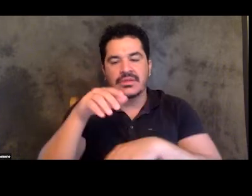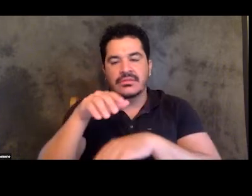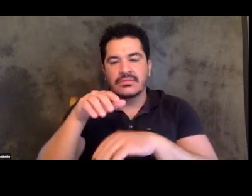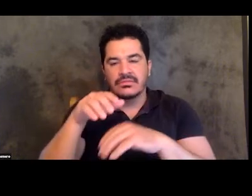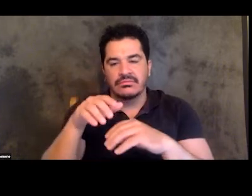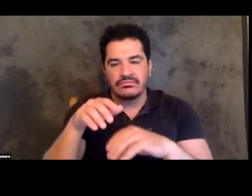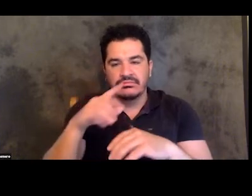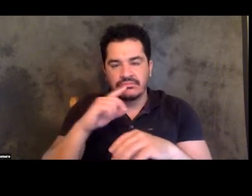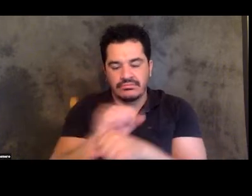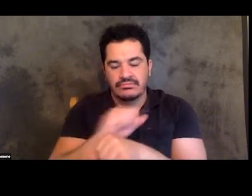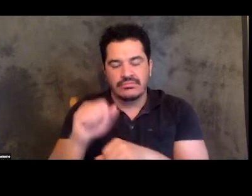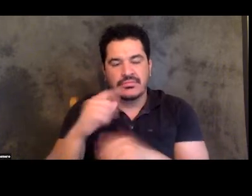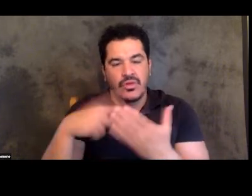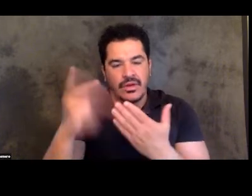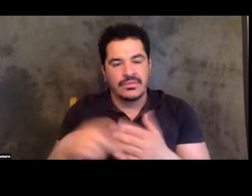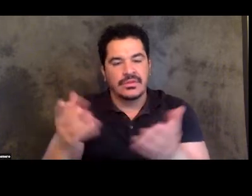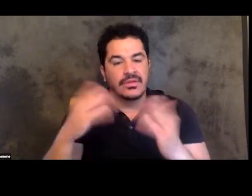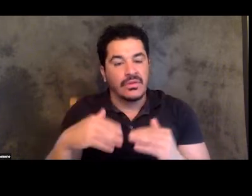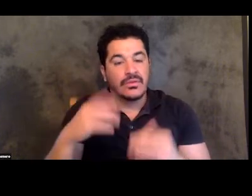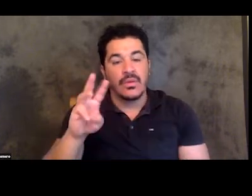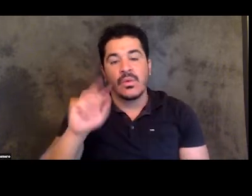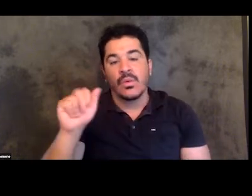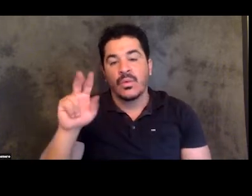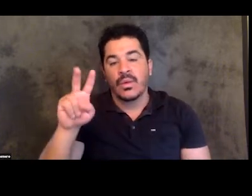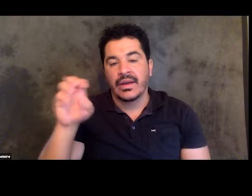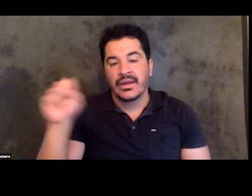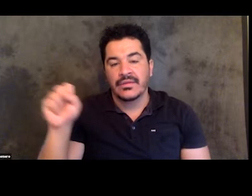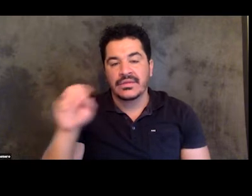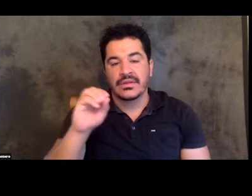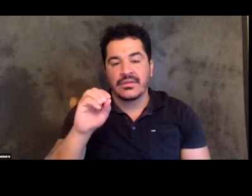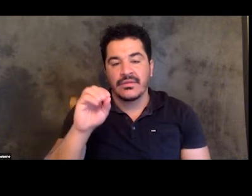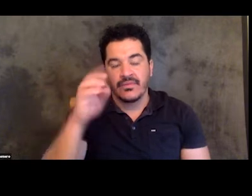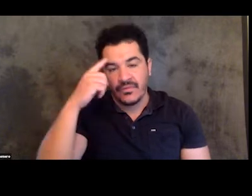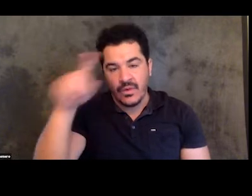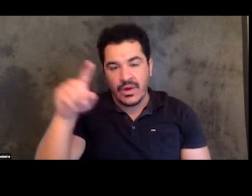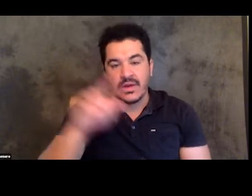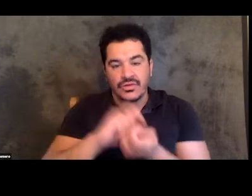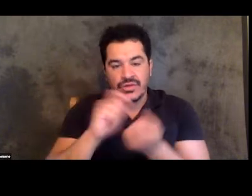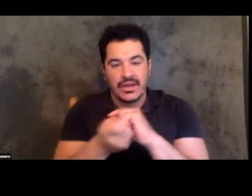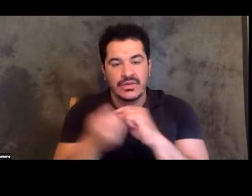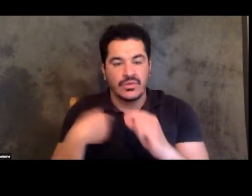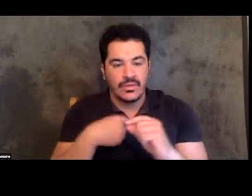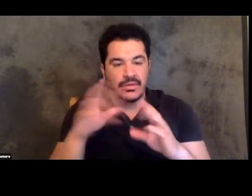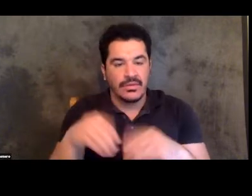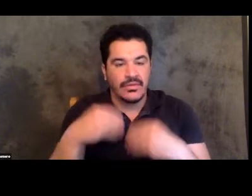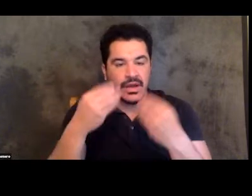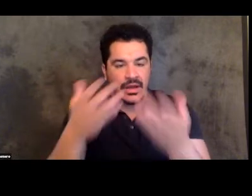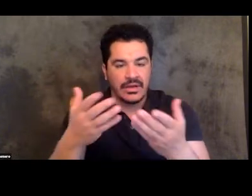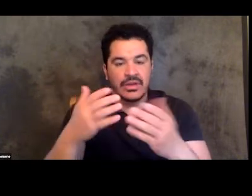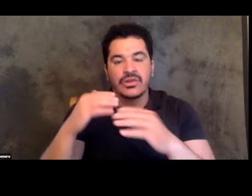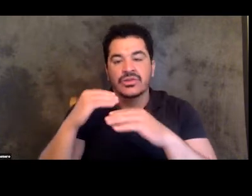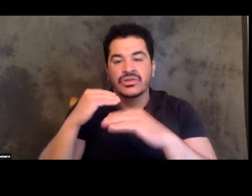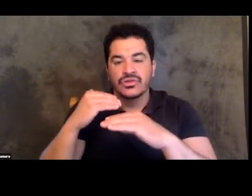Africa. And we provide what we call surf therapy programs to vulnerable young people. So it's combining the sport of surfing